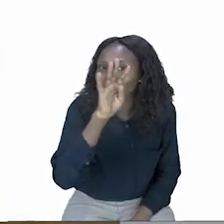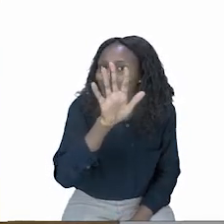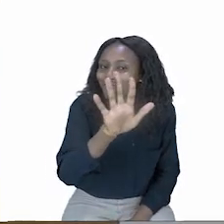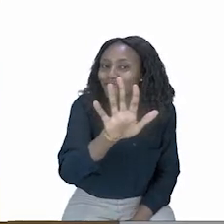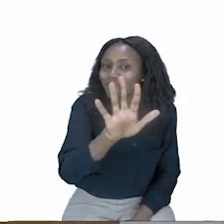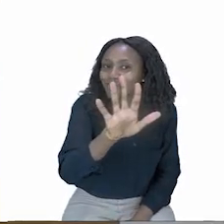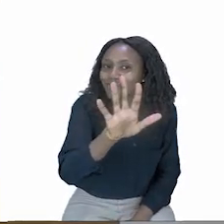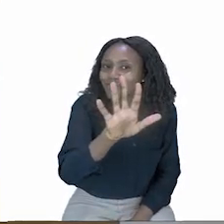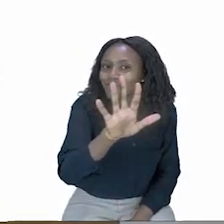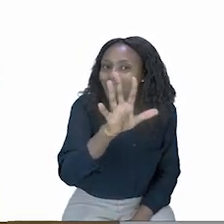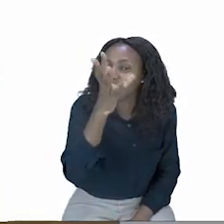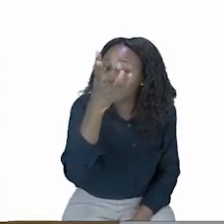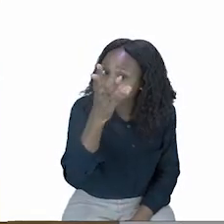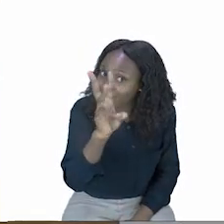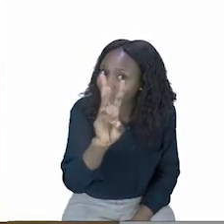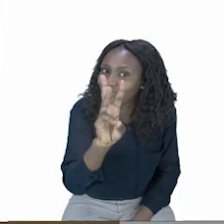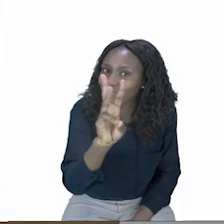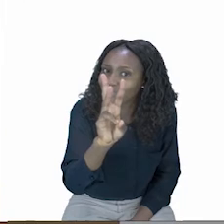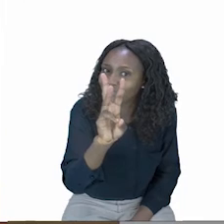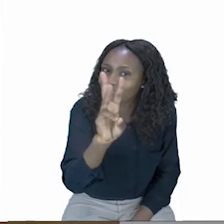5, 6,